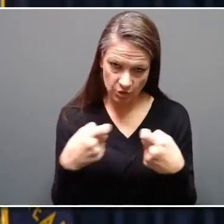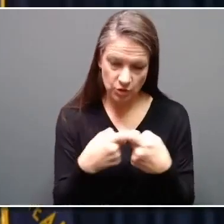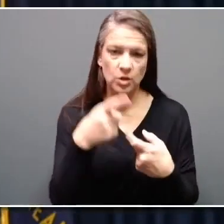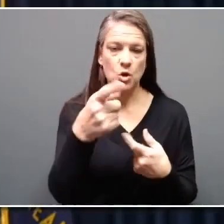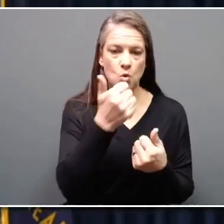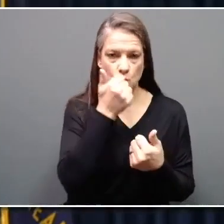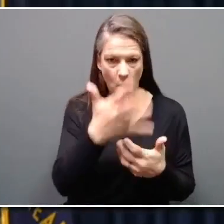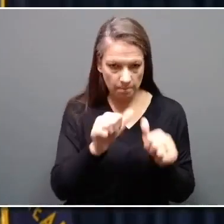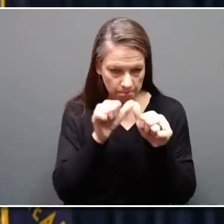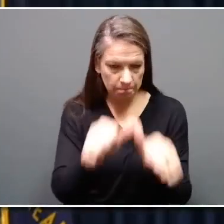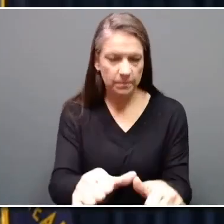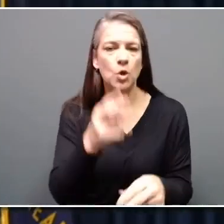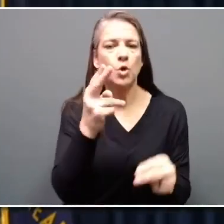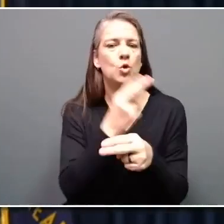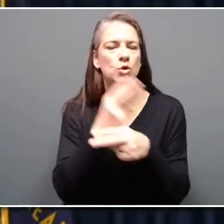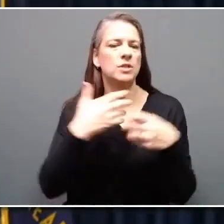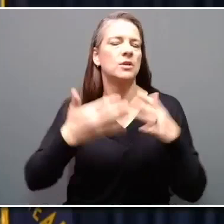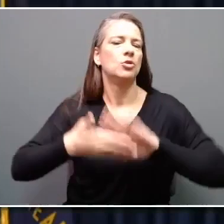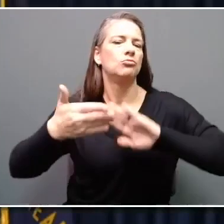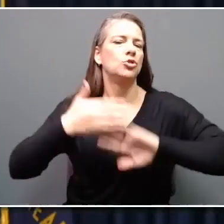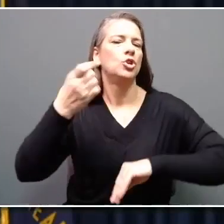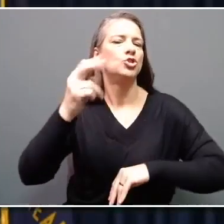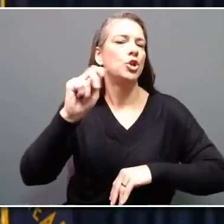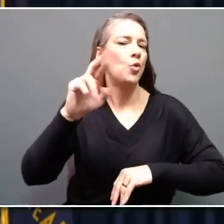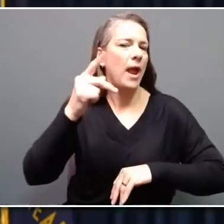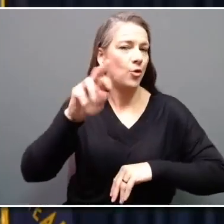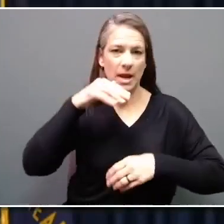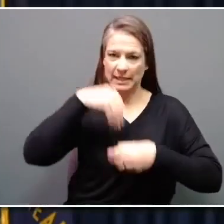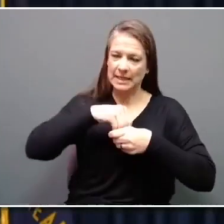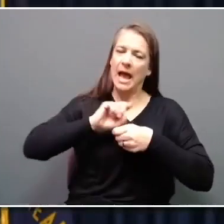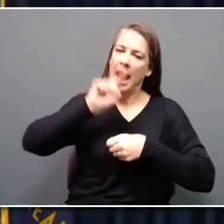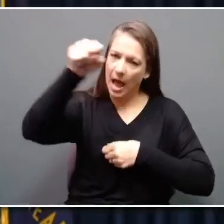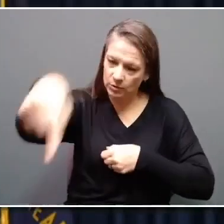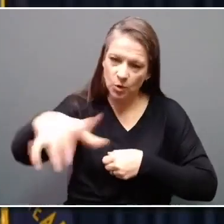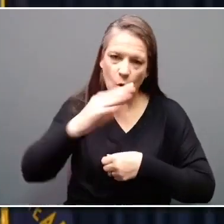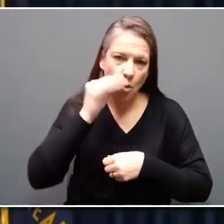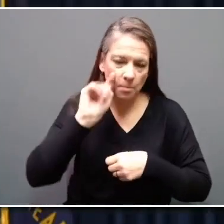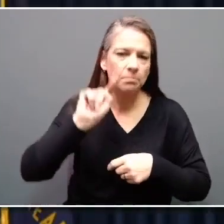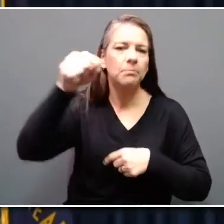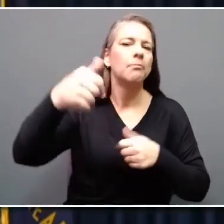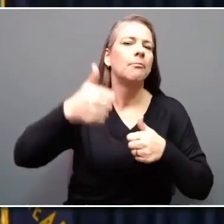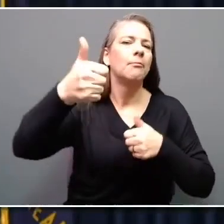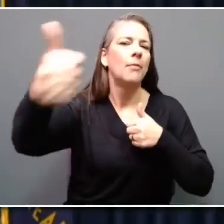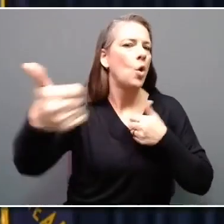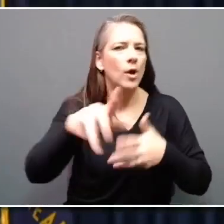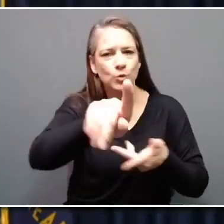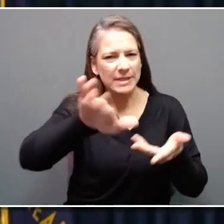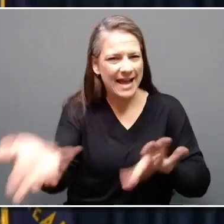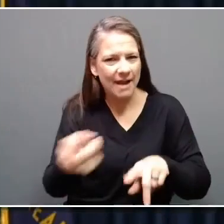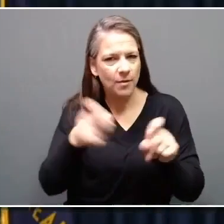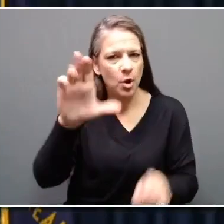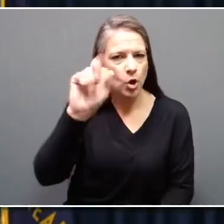everybody uses a generator responsibly outside of the house and far enough outside to not die from carbon monoxide poisoning. And